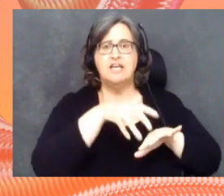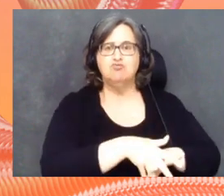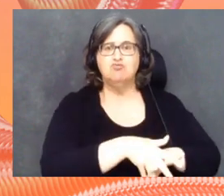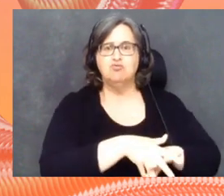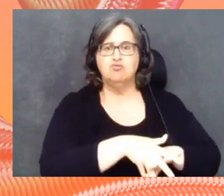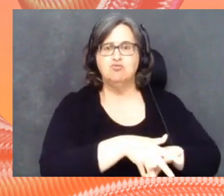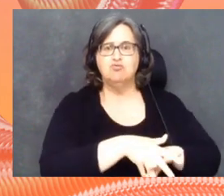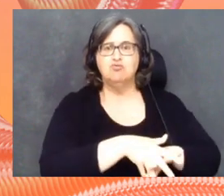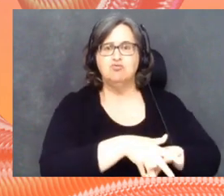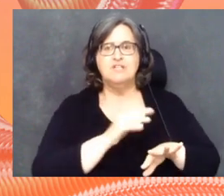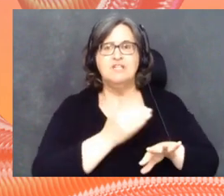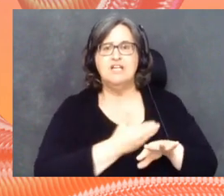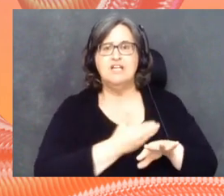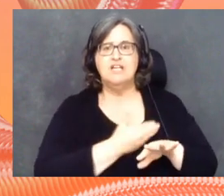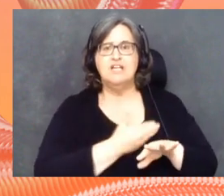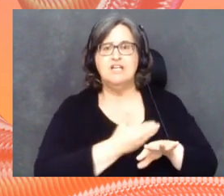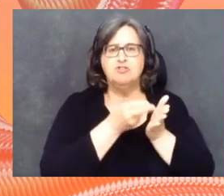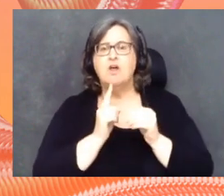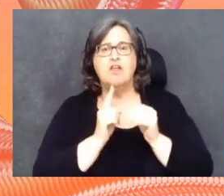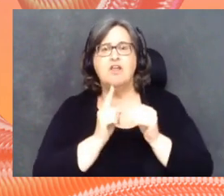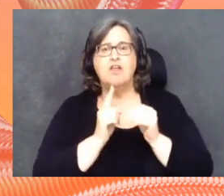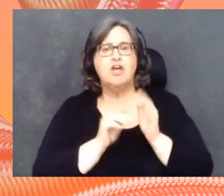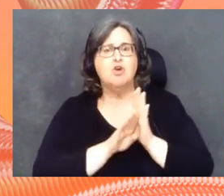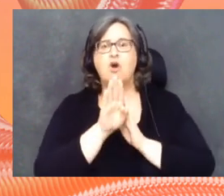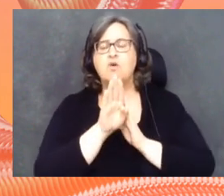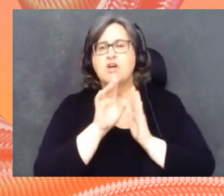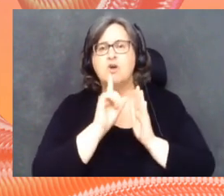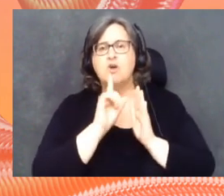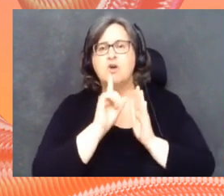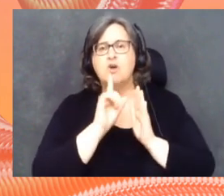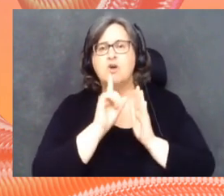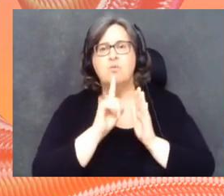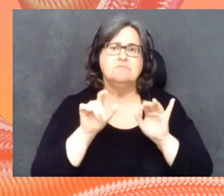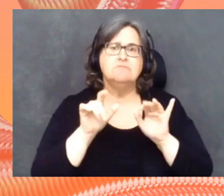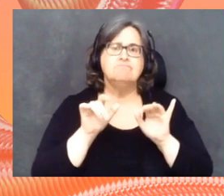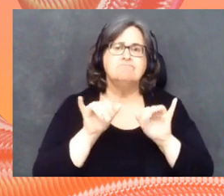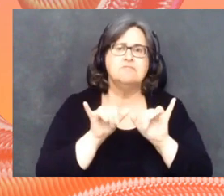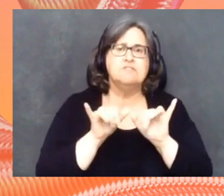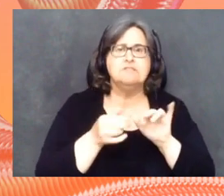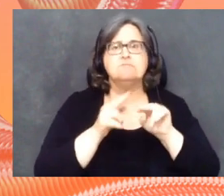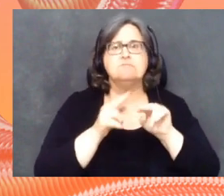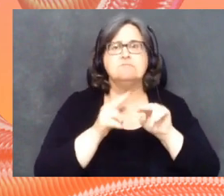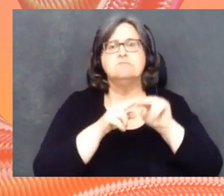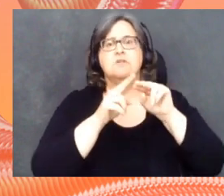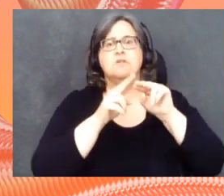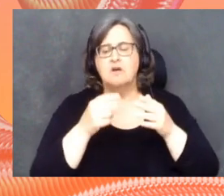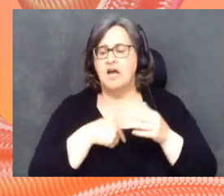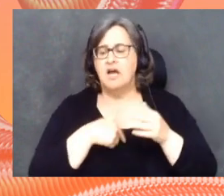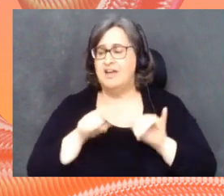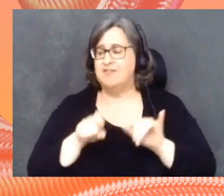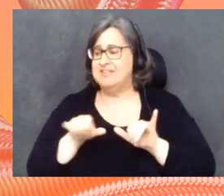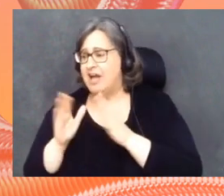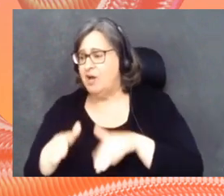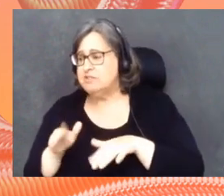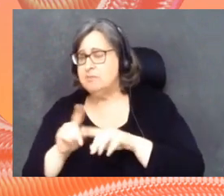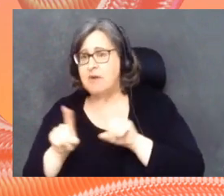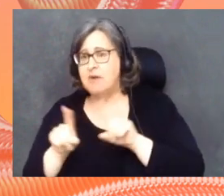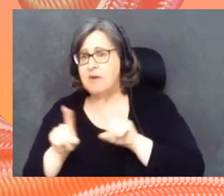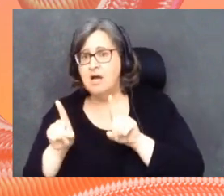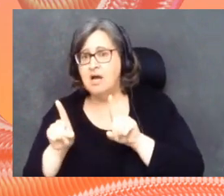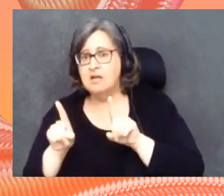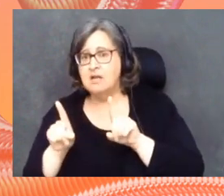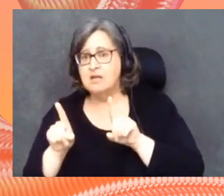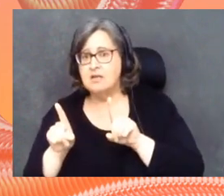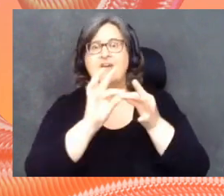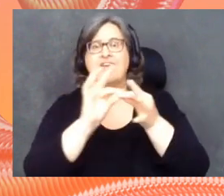while growing and actually having to scale up in a lot of ways. Like it's like suddenly I'm contained in my house, but I am connected to